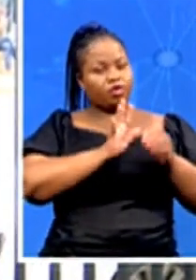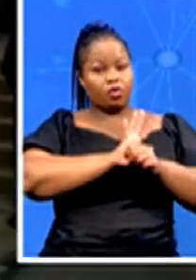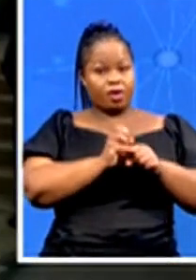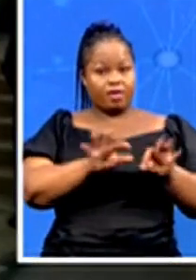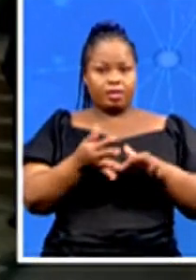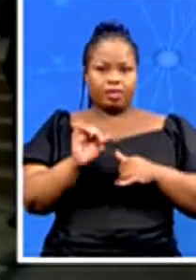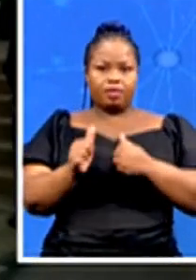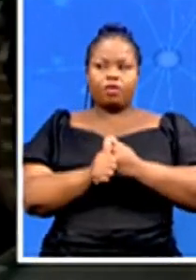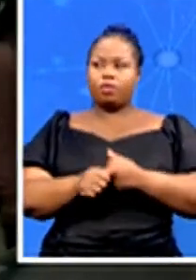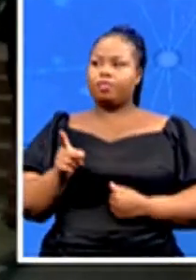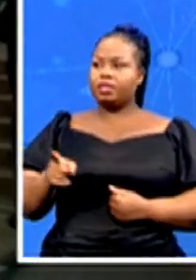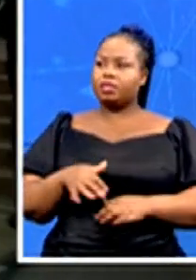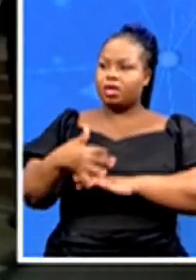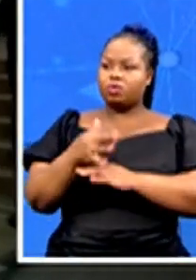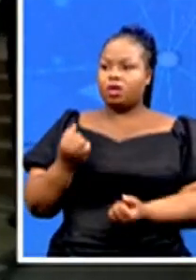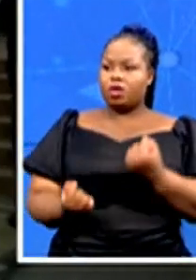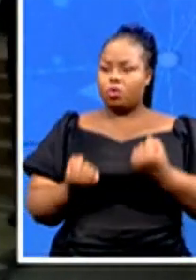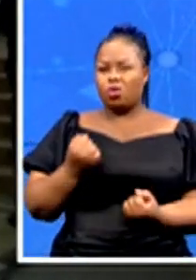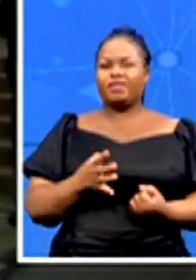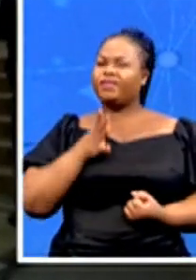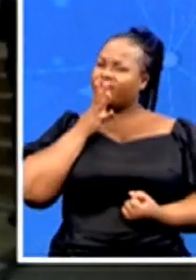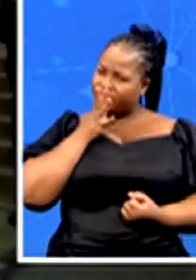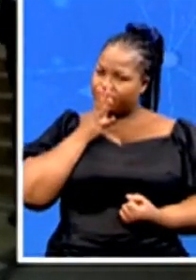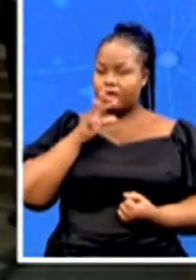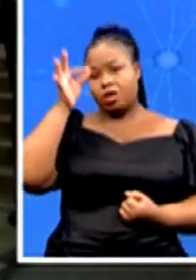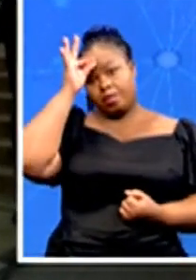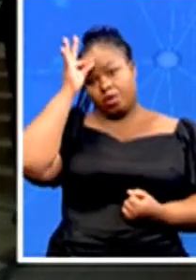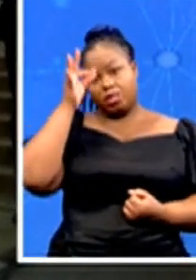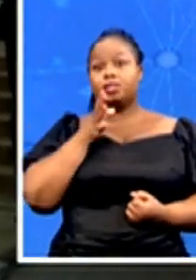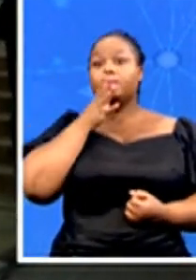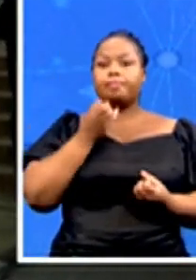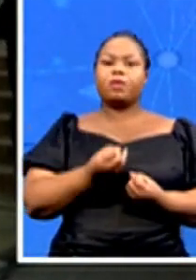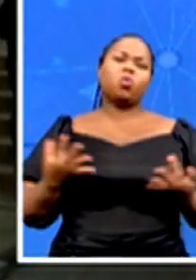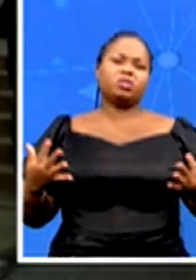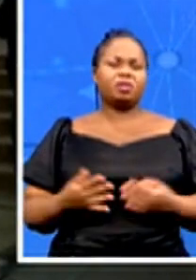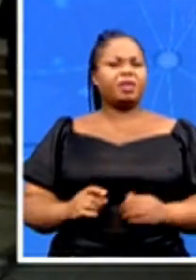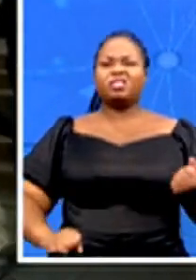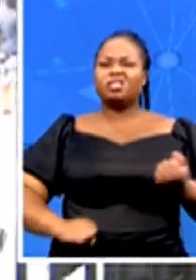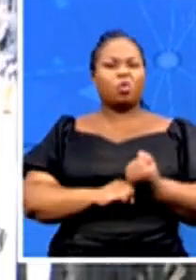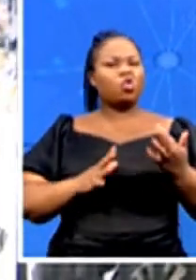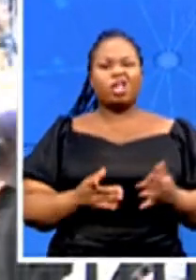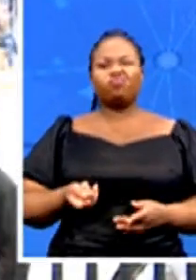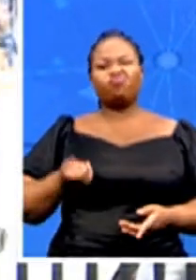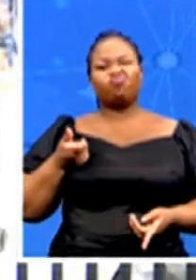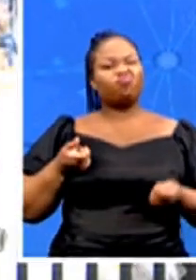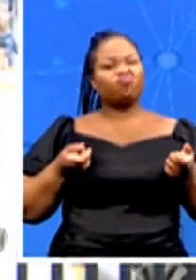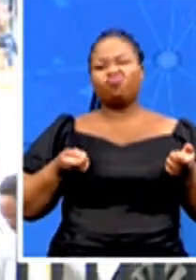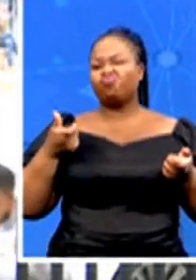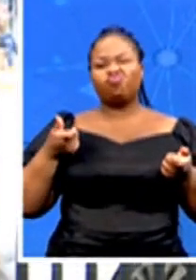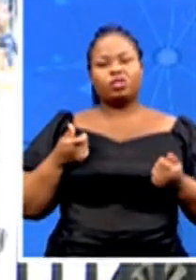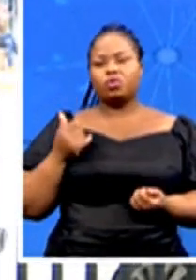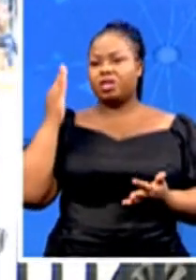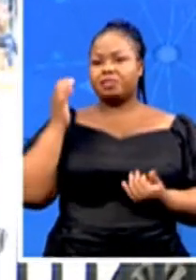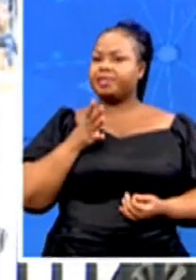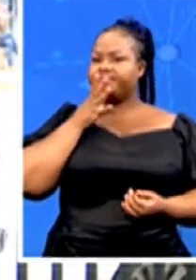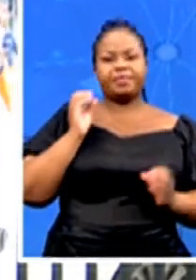a heavy police presence. In terms of supporters, we're not expecting that there was going to be any supporters today. Simpiwe, of course, as